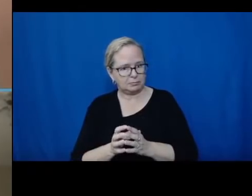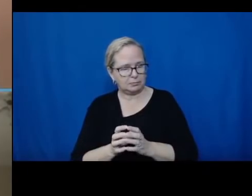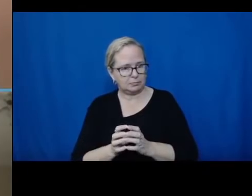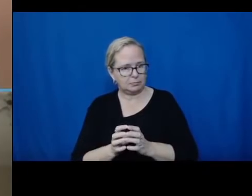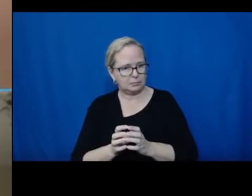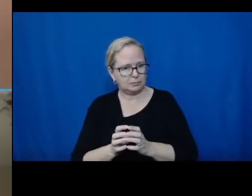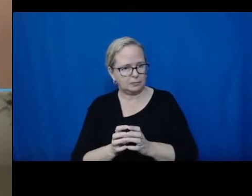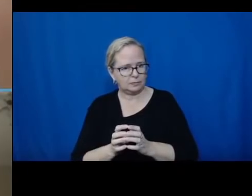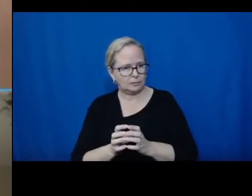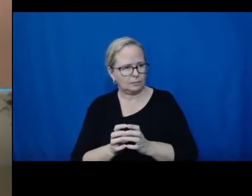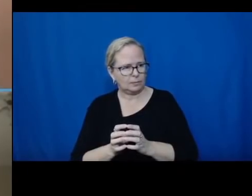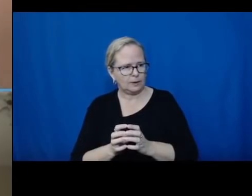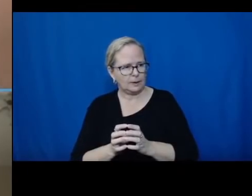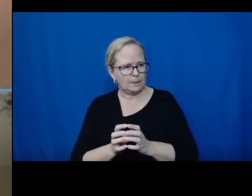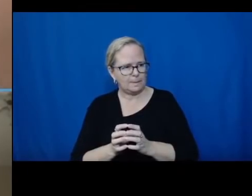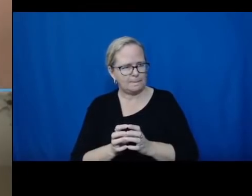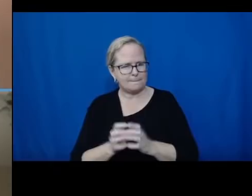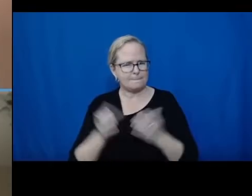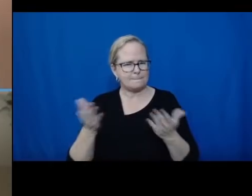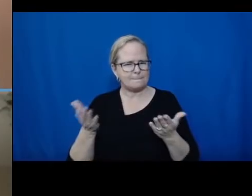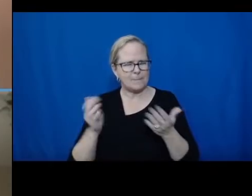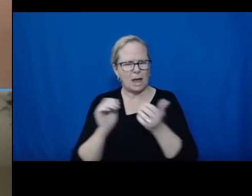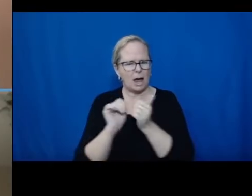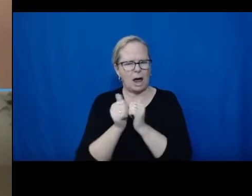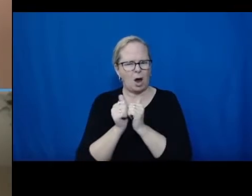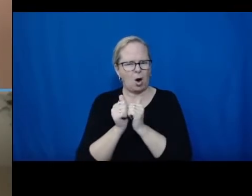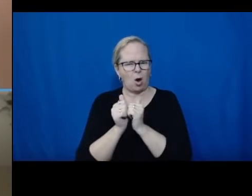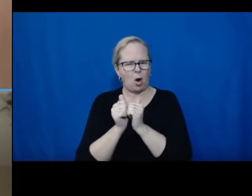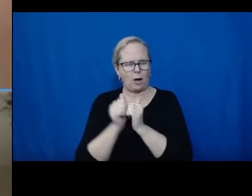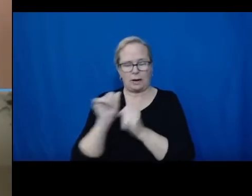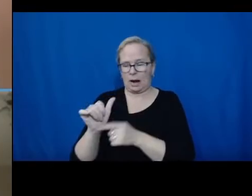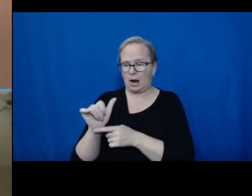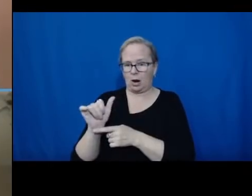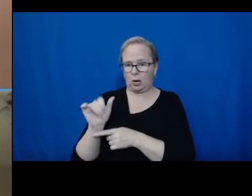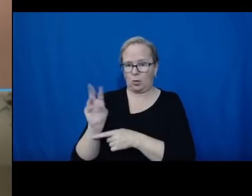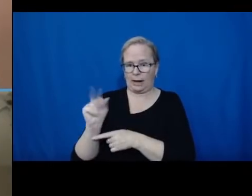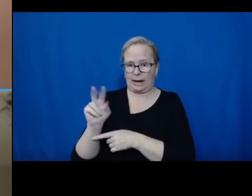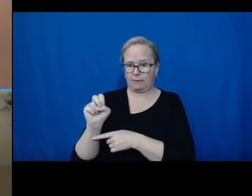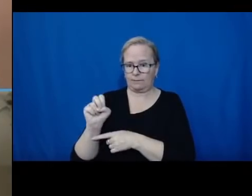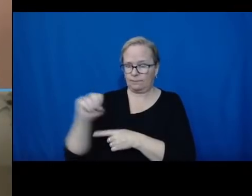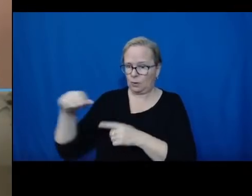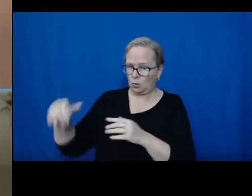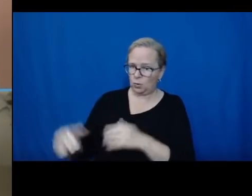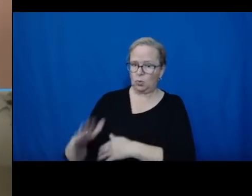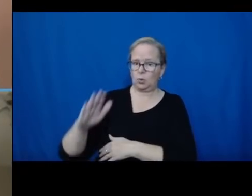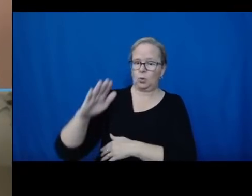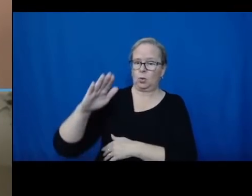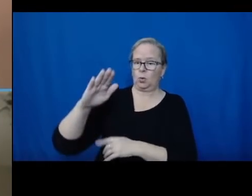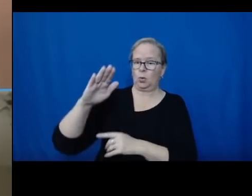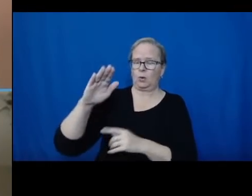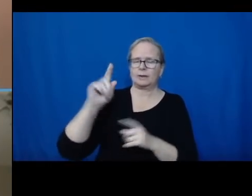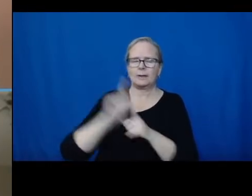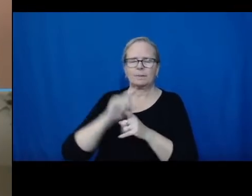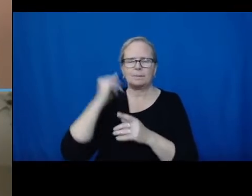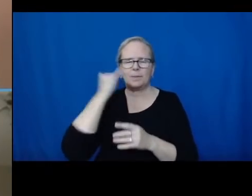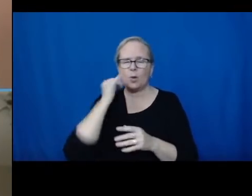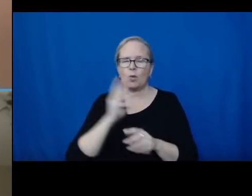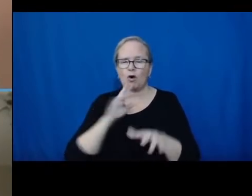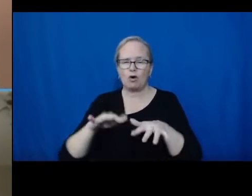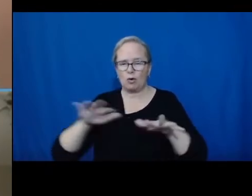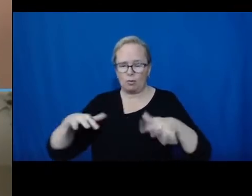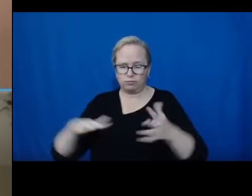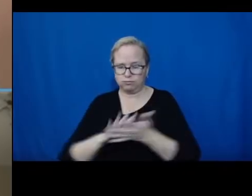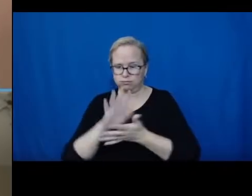that, how this increase, how this tsunami, how this massive wave is affecting